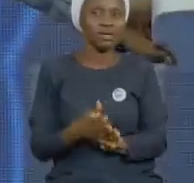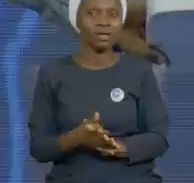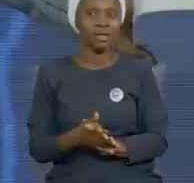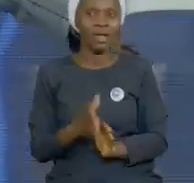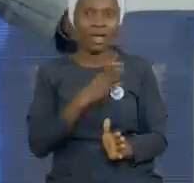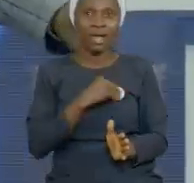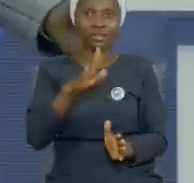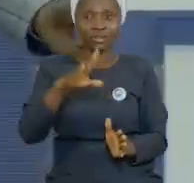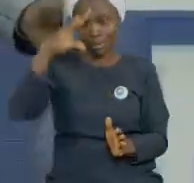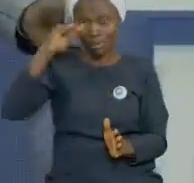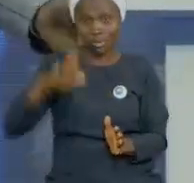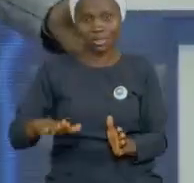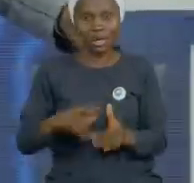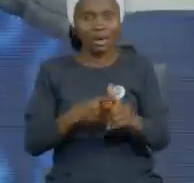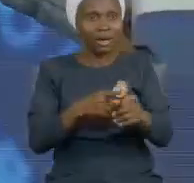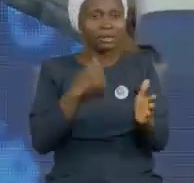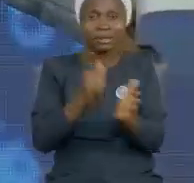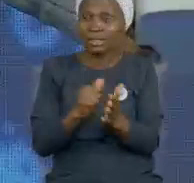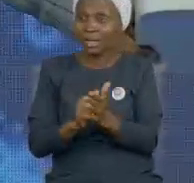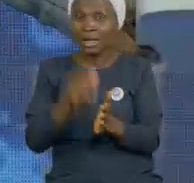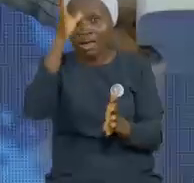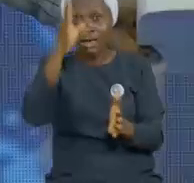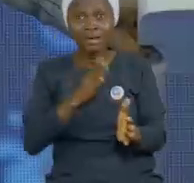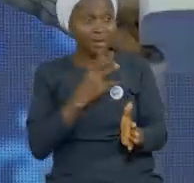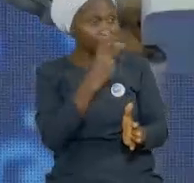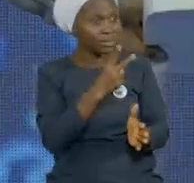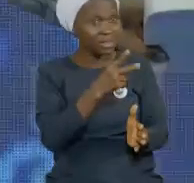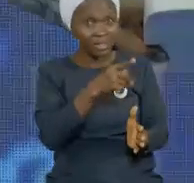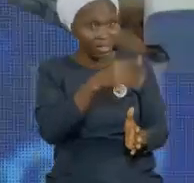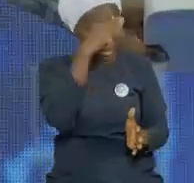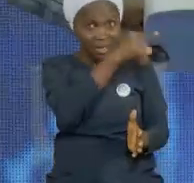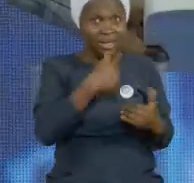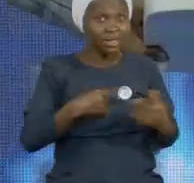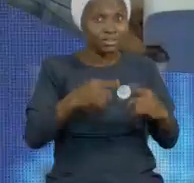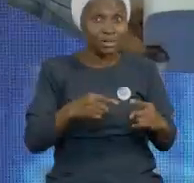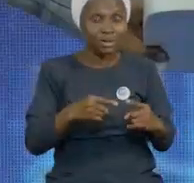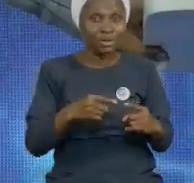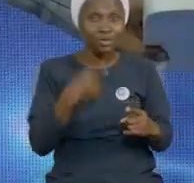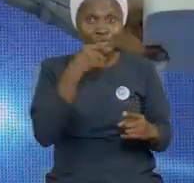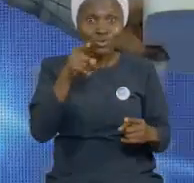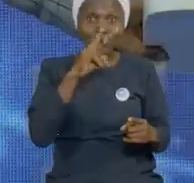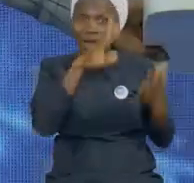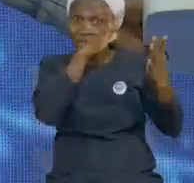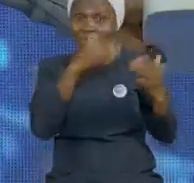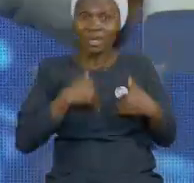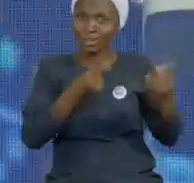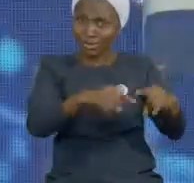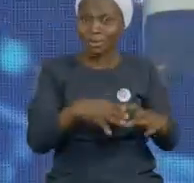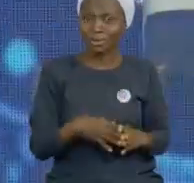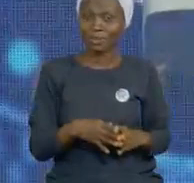Mama, he has come. Who you are expecting? He has